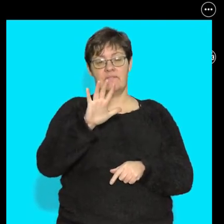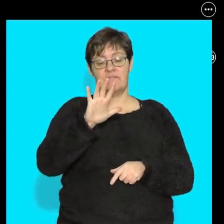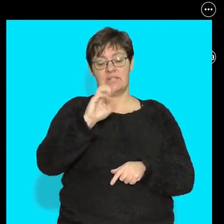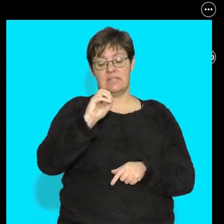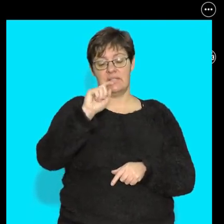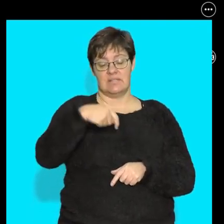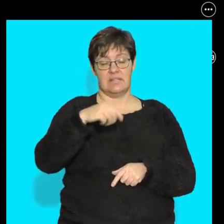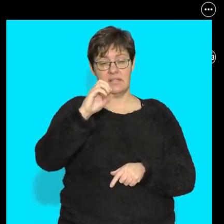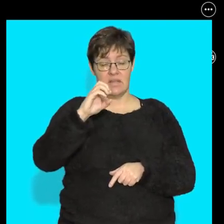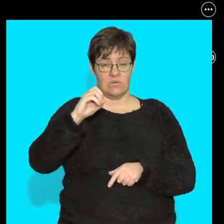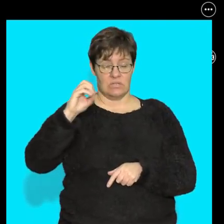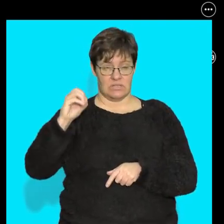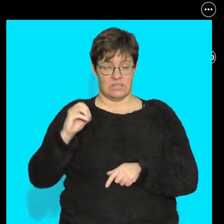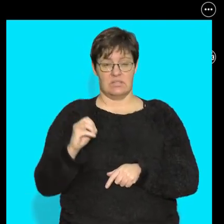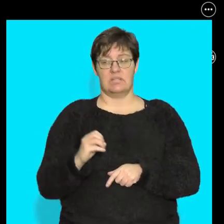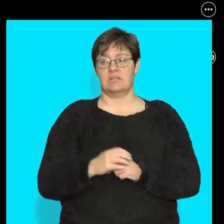750,000